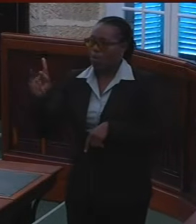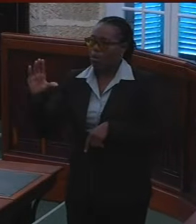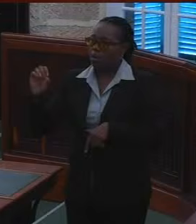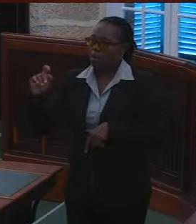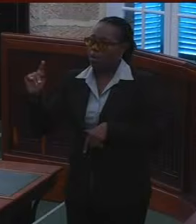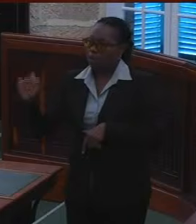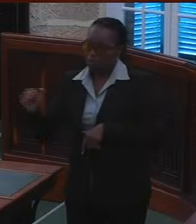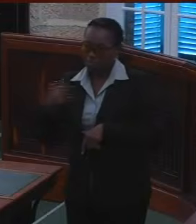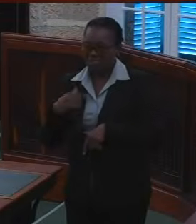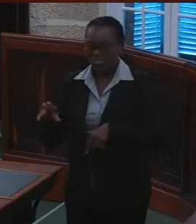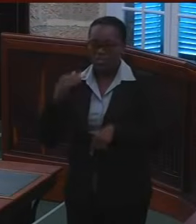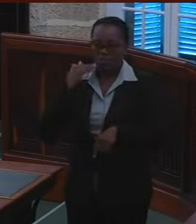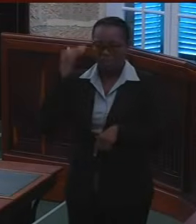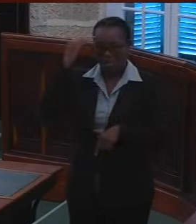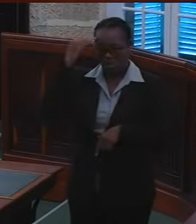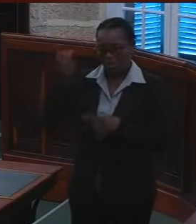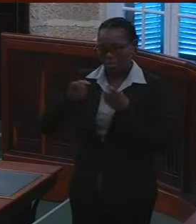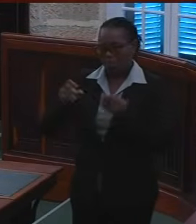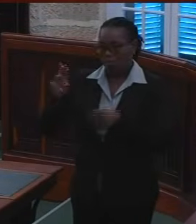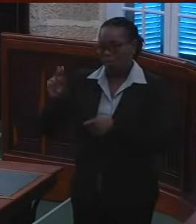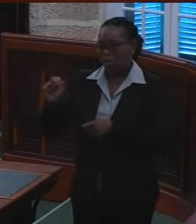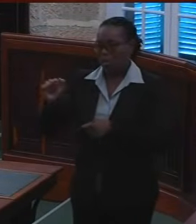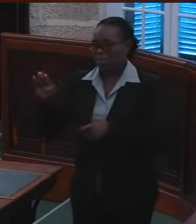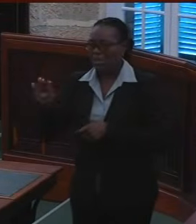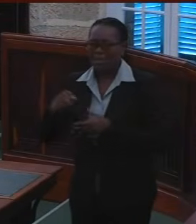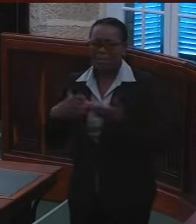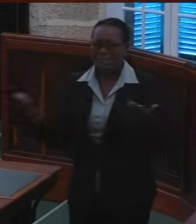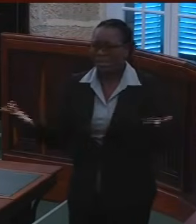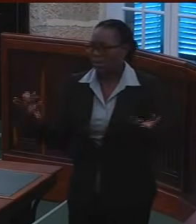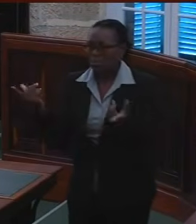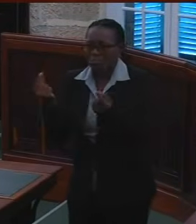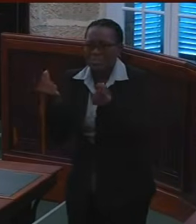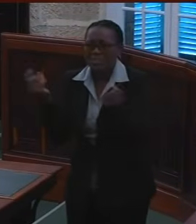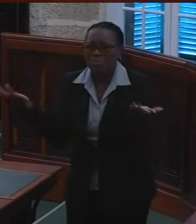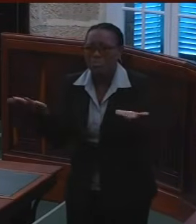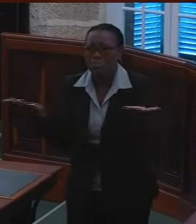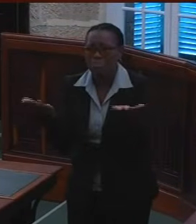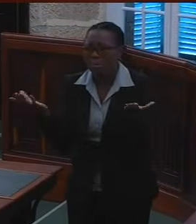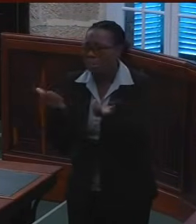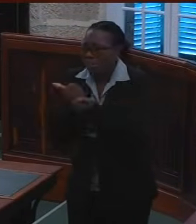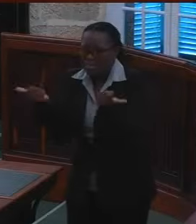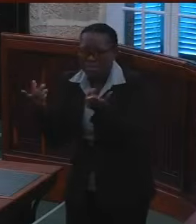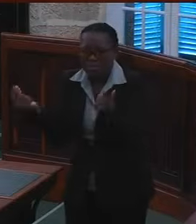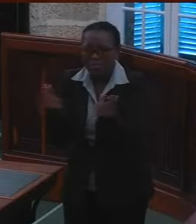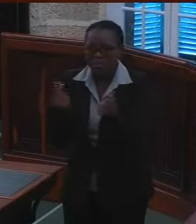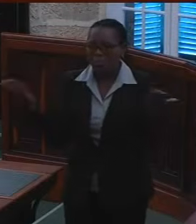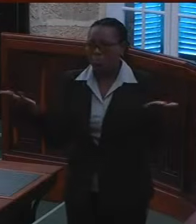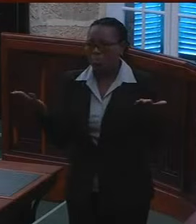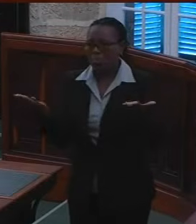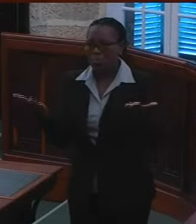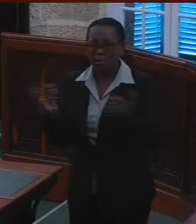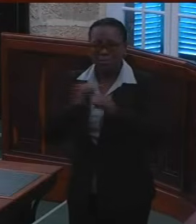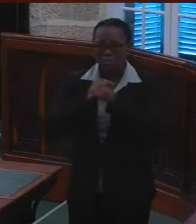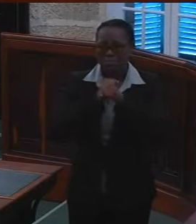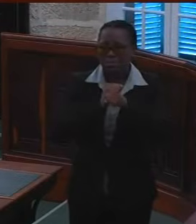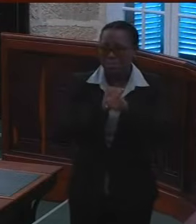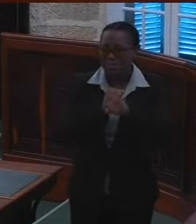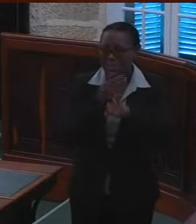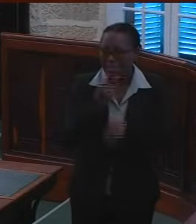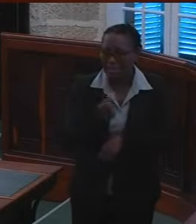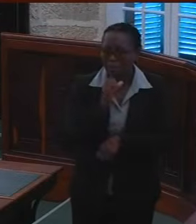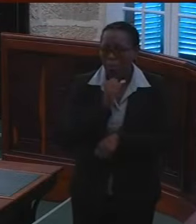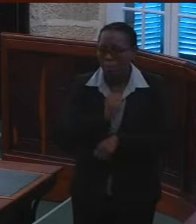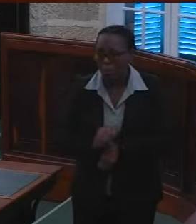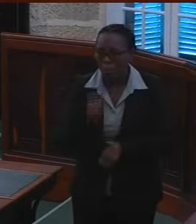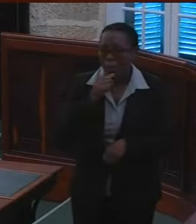NAB, and I would ask her, is there anything we can do? Is there something we can do to protect this old woman or